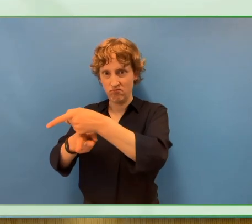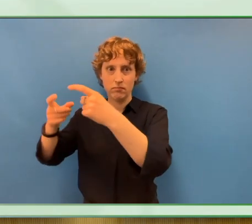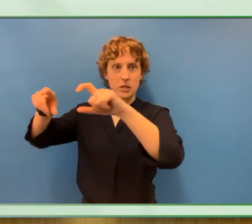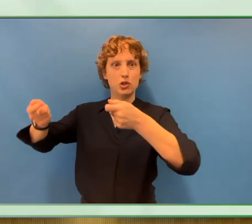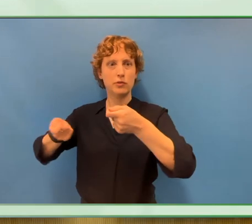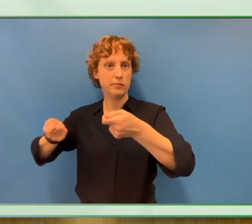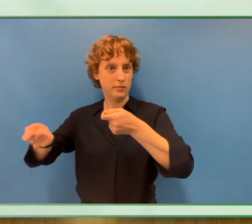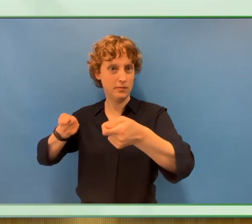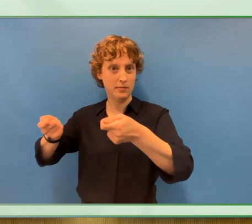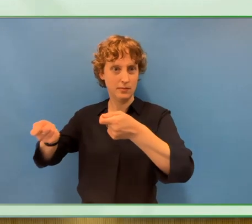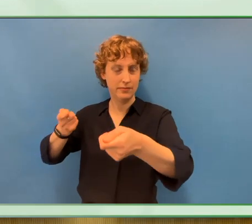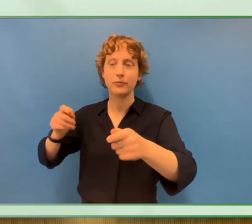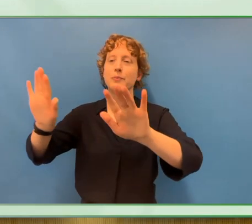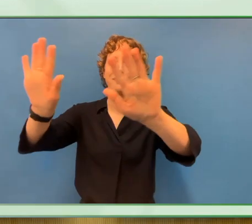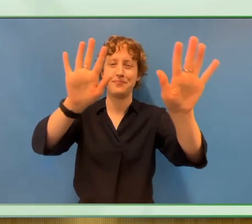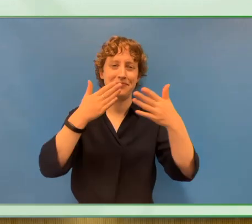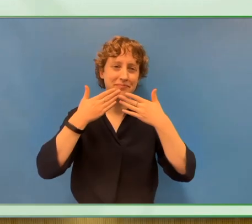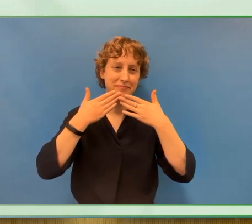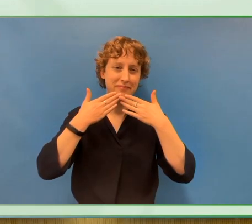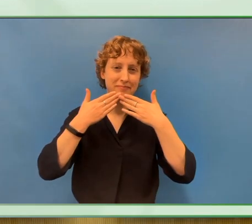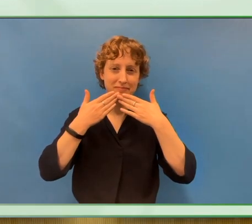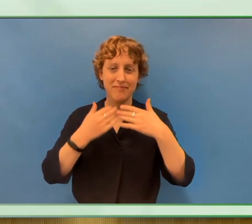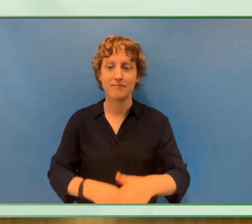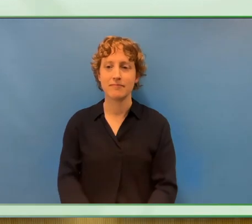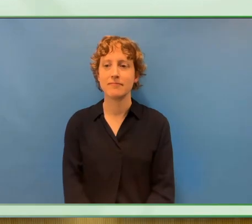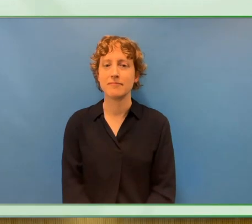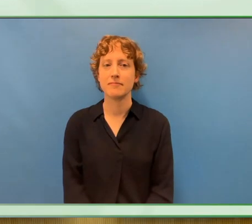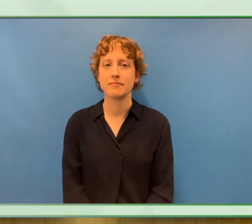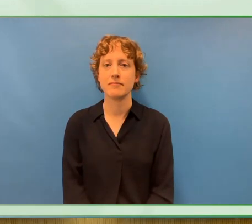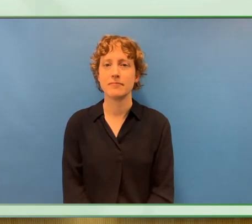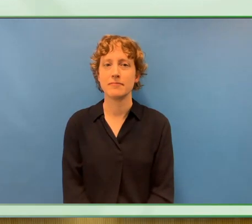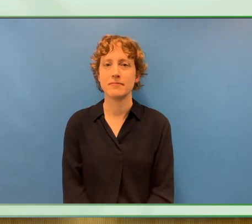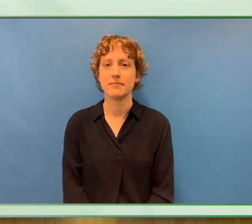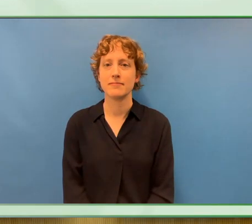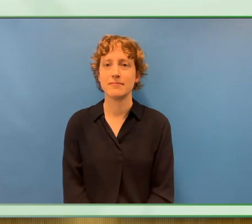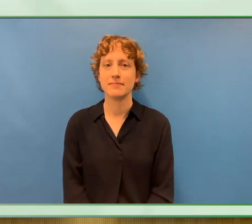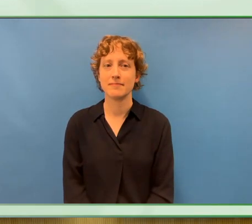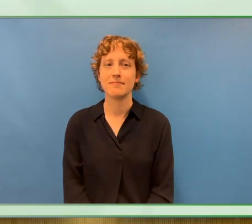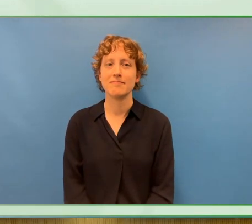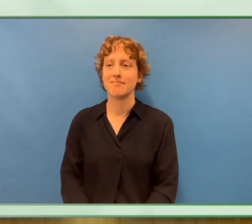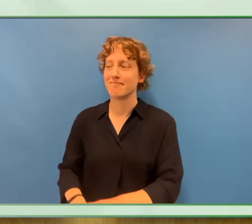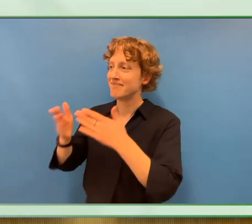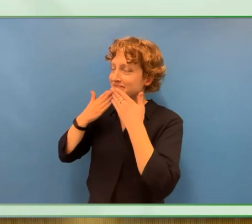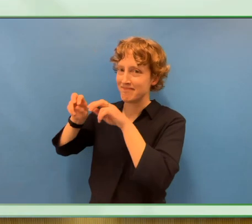Thank you, everybody. Thank you. Thank you, my panel.